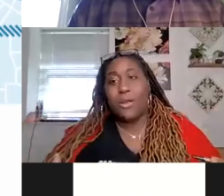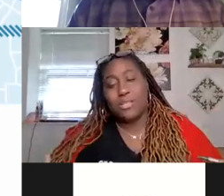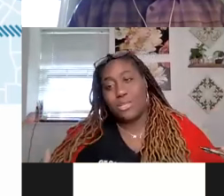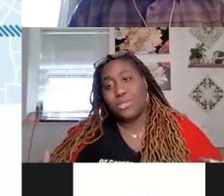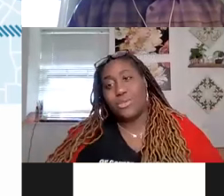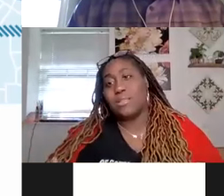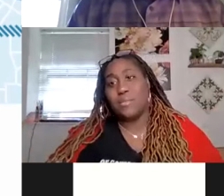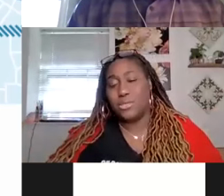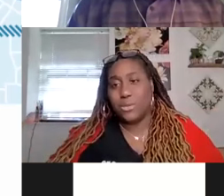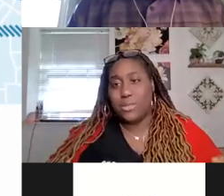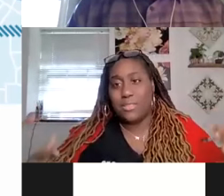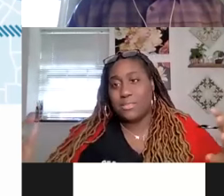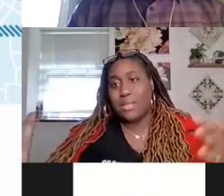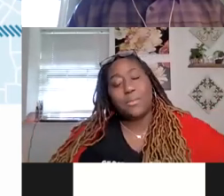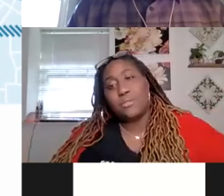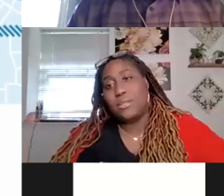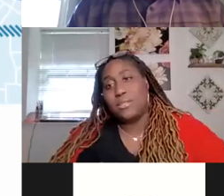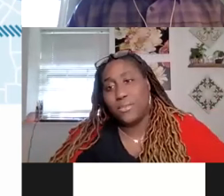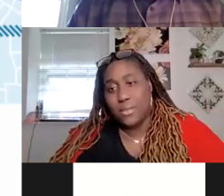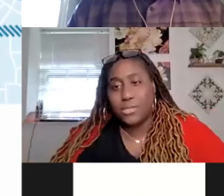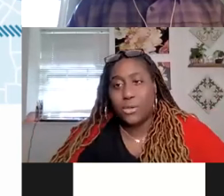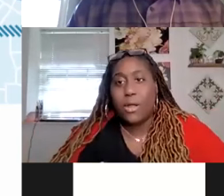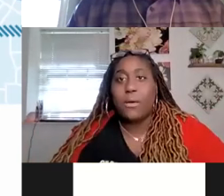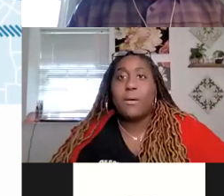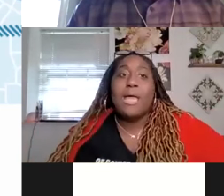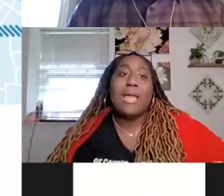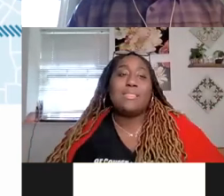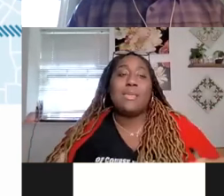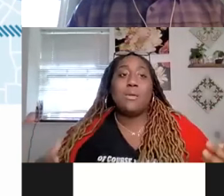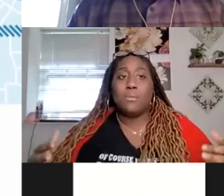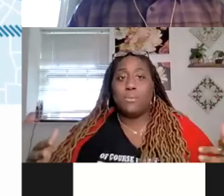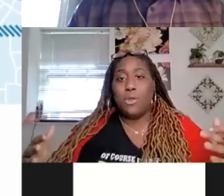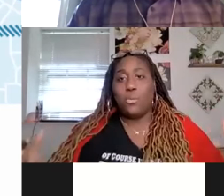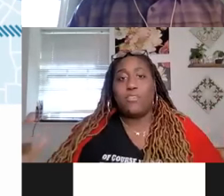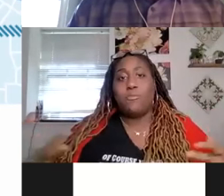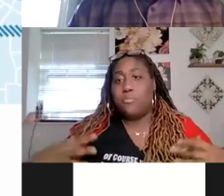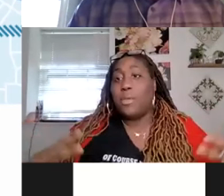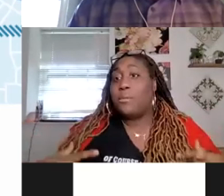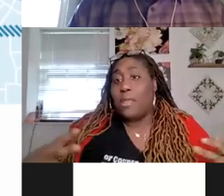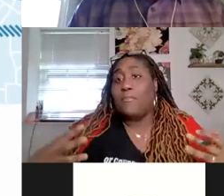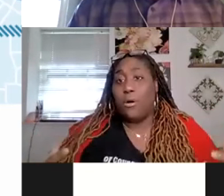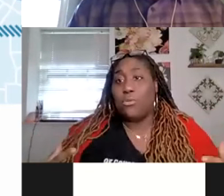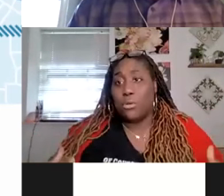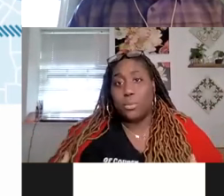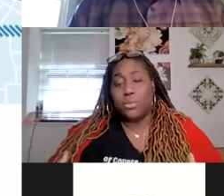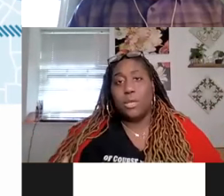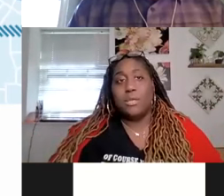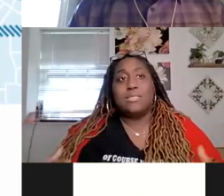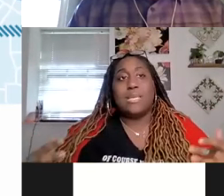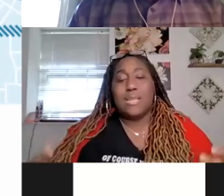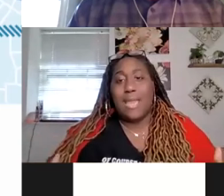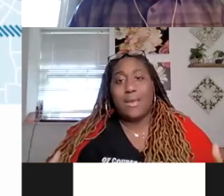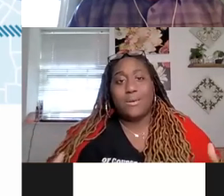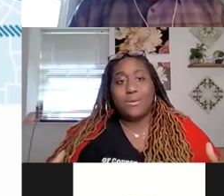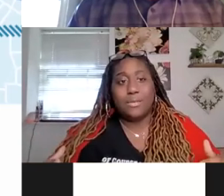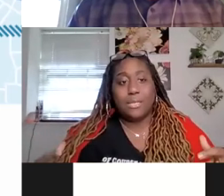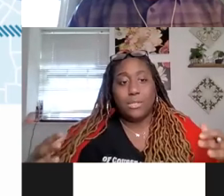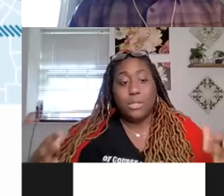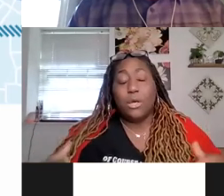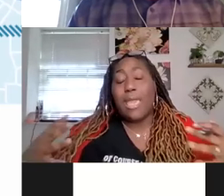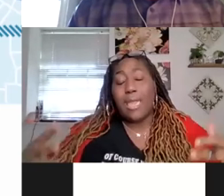while they're also trying to make sure that there's opportunities for them to grow. I think, you know, we've been made vulnerable to